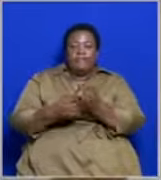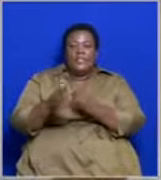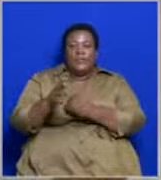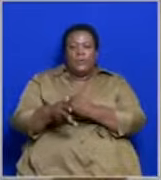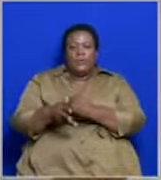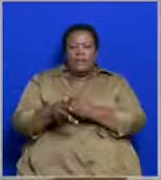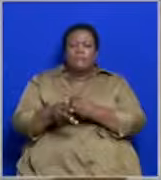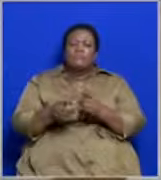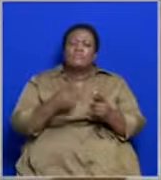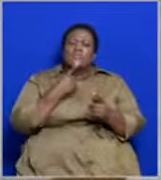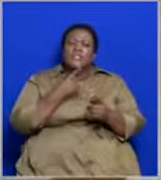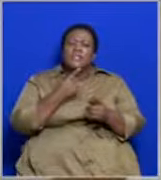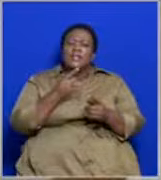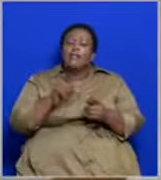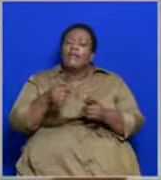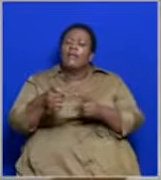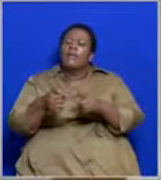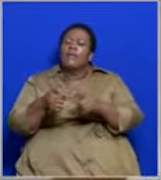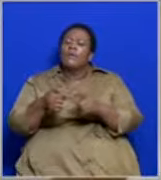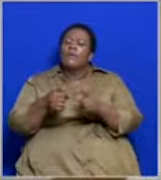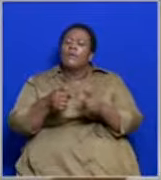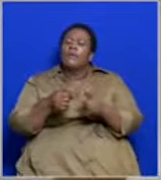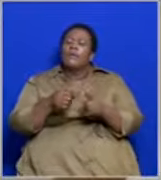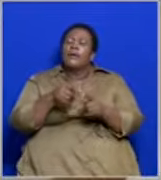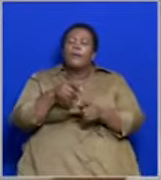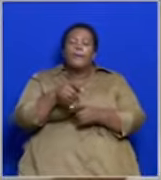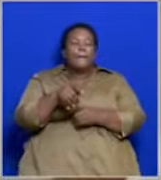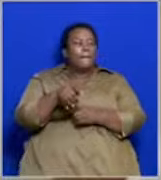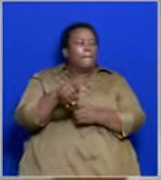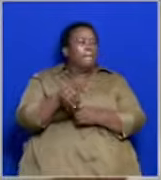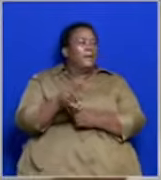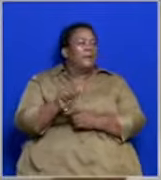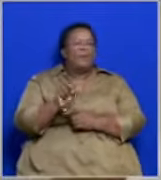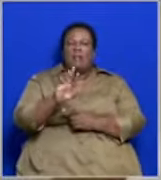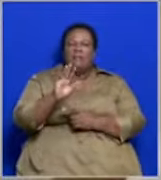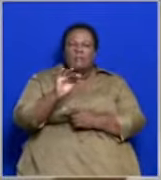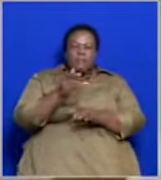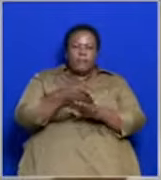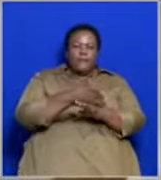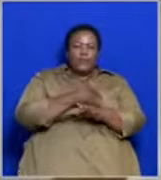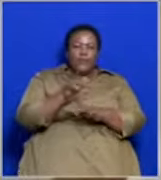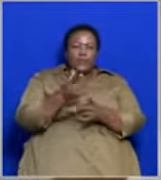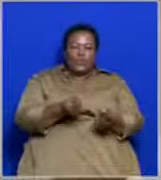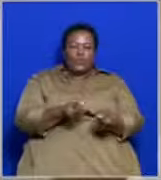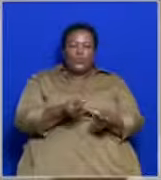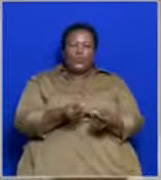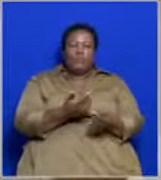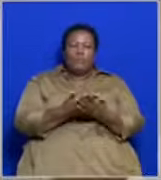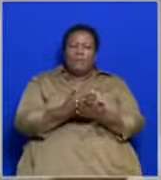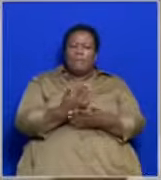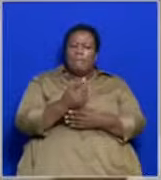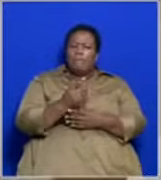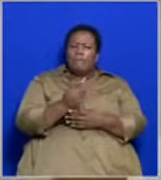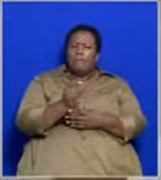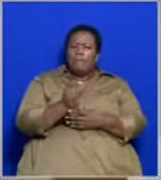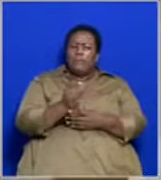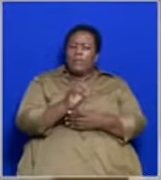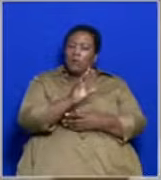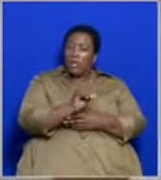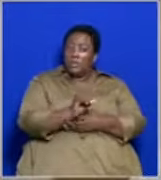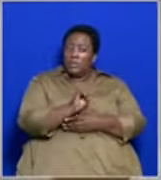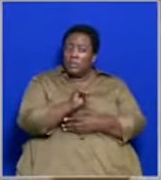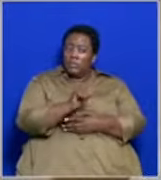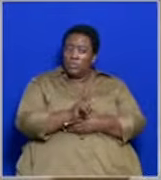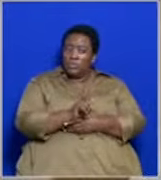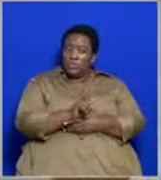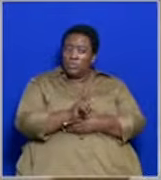Cast 86. Ms. Silla, maybe before you do that, Yes, can I just ask a question relating to the first one?